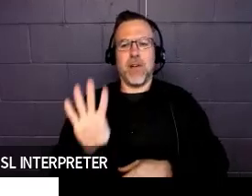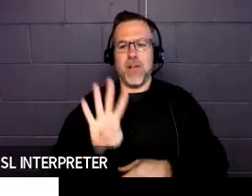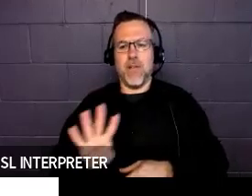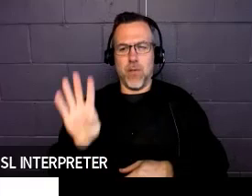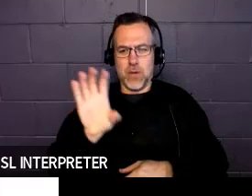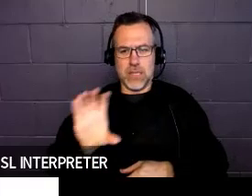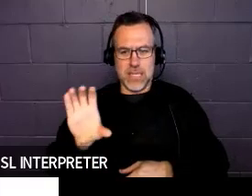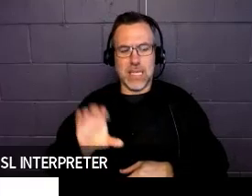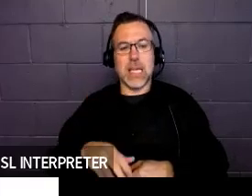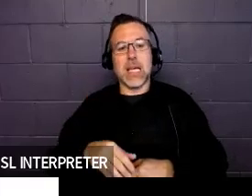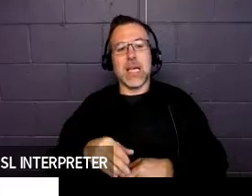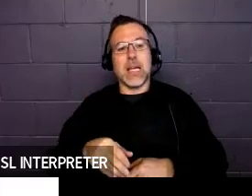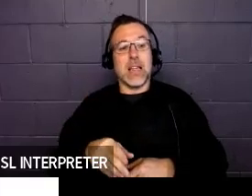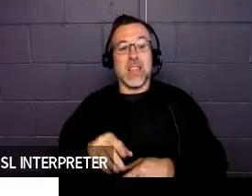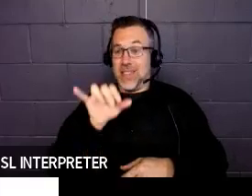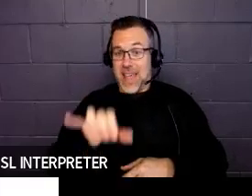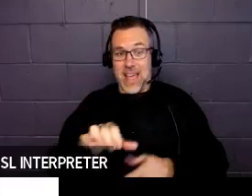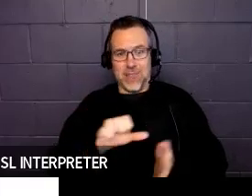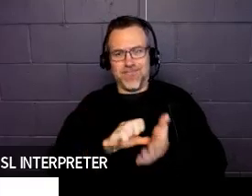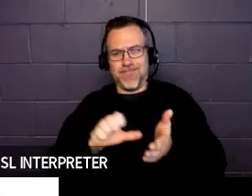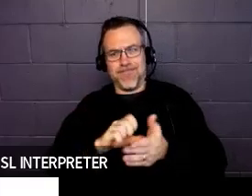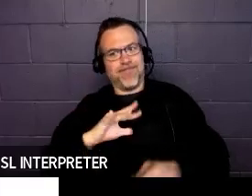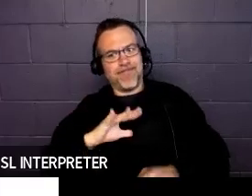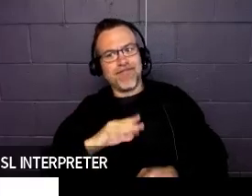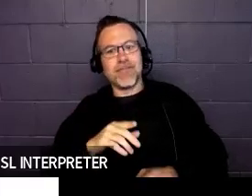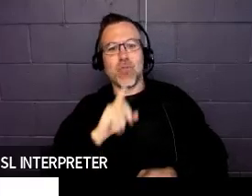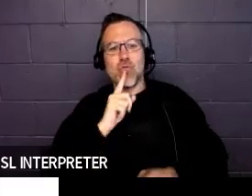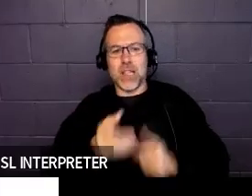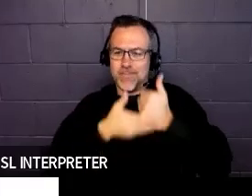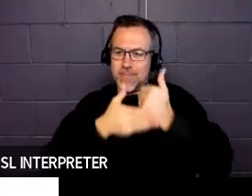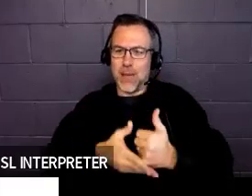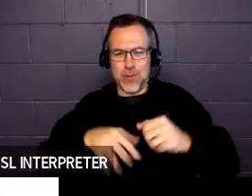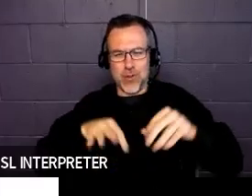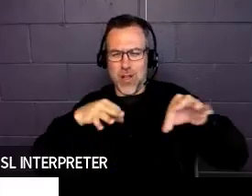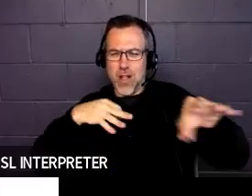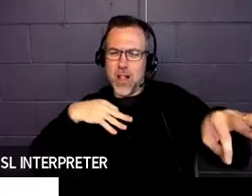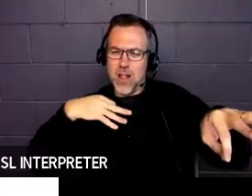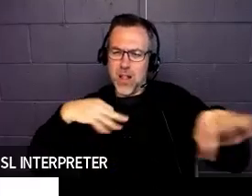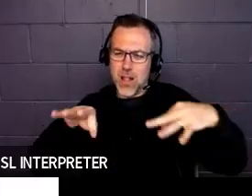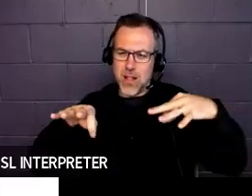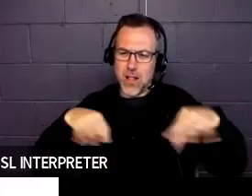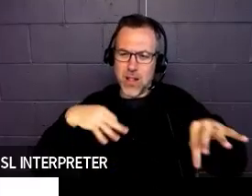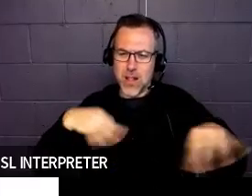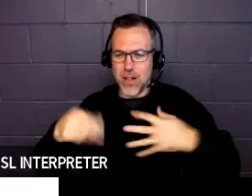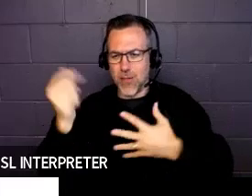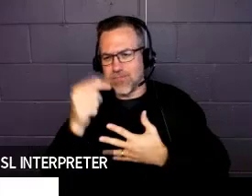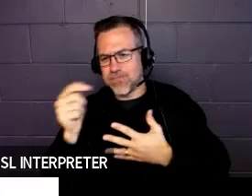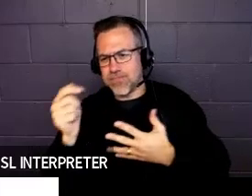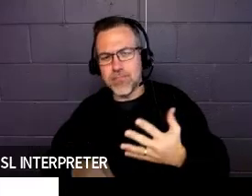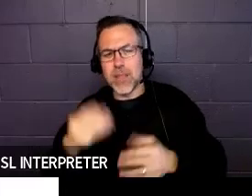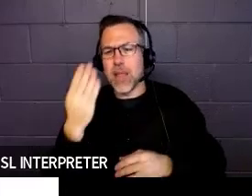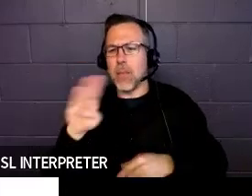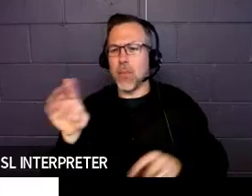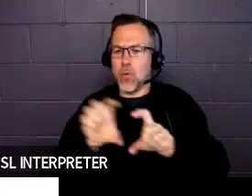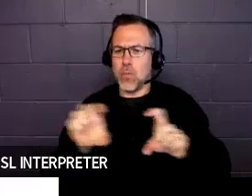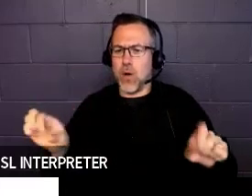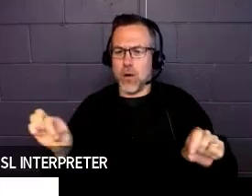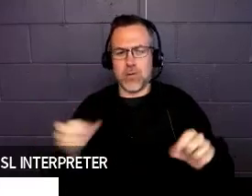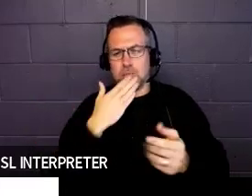great resource. If you are stuck on this, it gives you directions, gives you some examples in that blue box at the bottom.